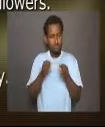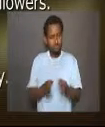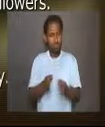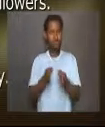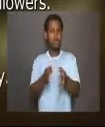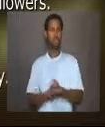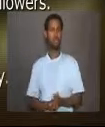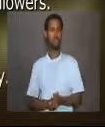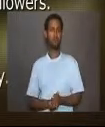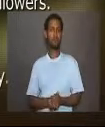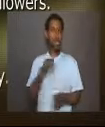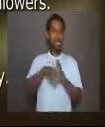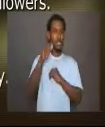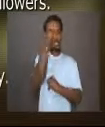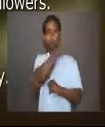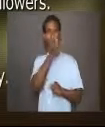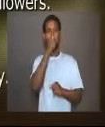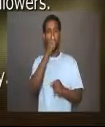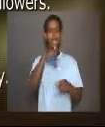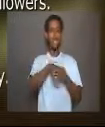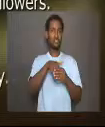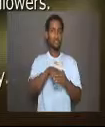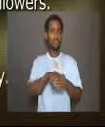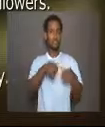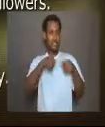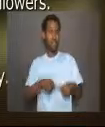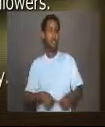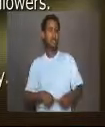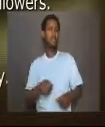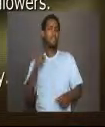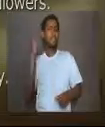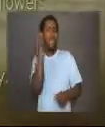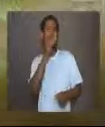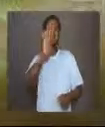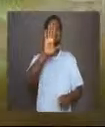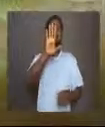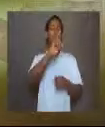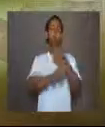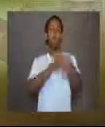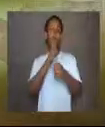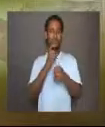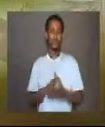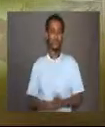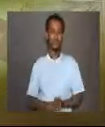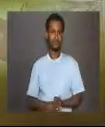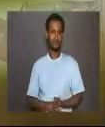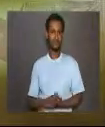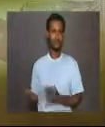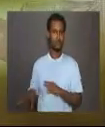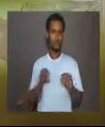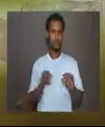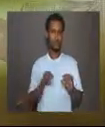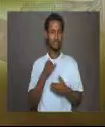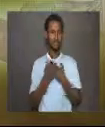In Ethiopia, elections are held every 5 years. Students,